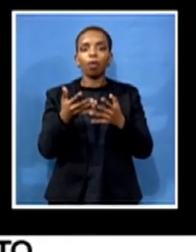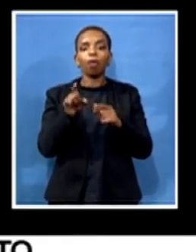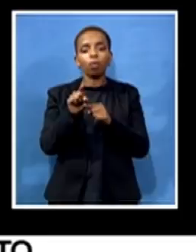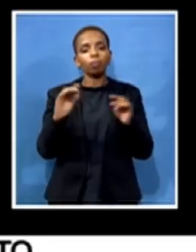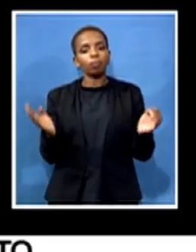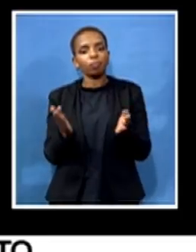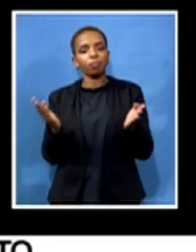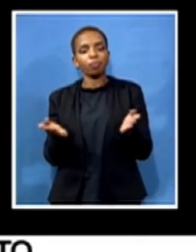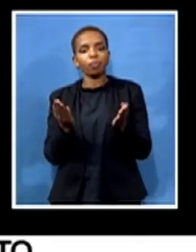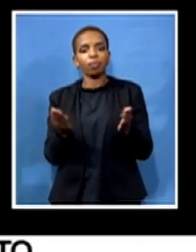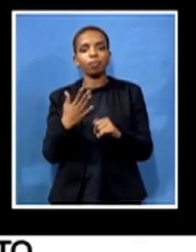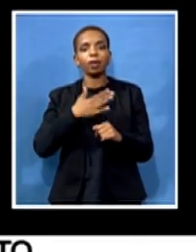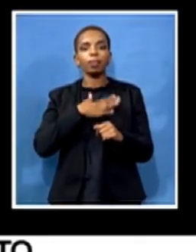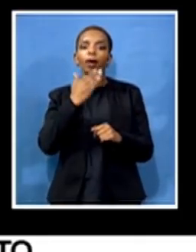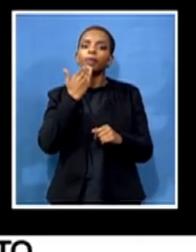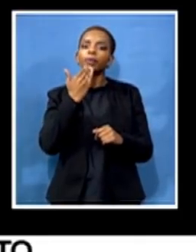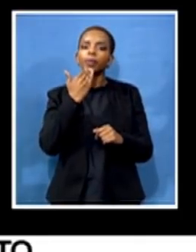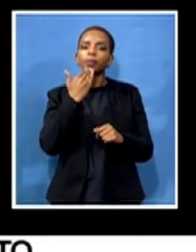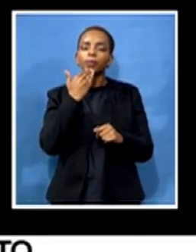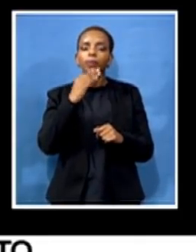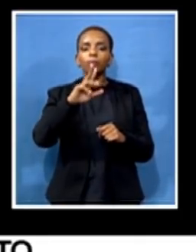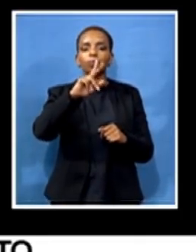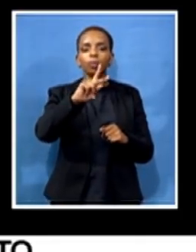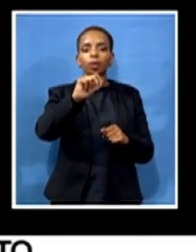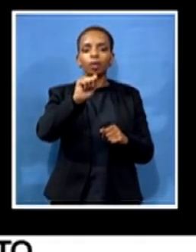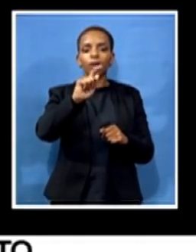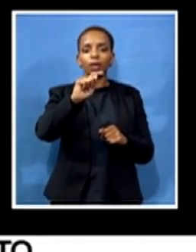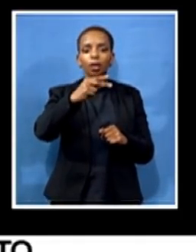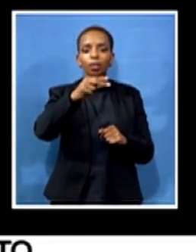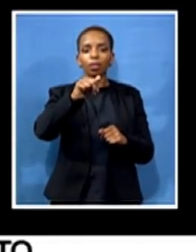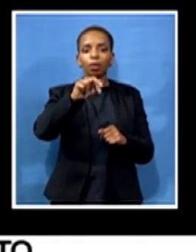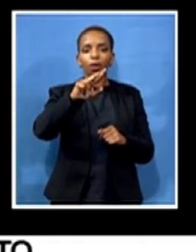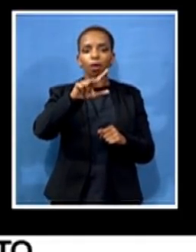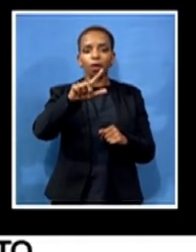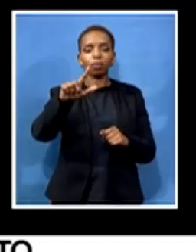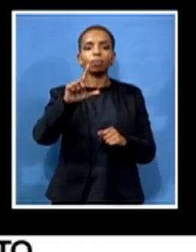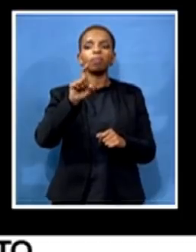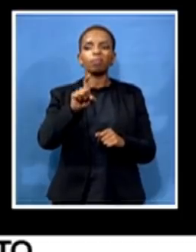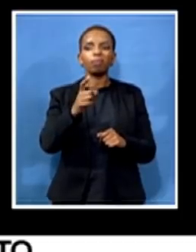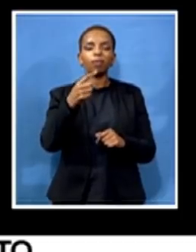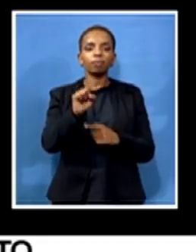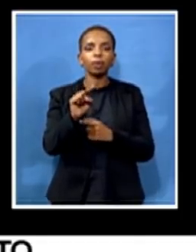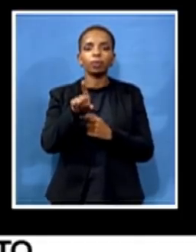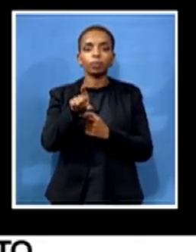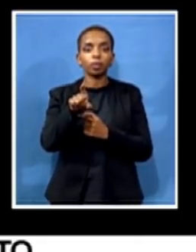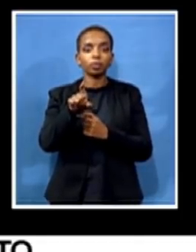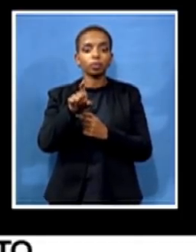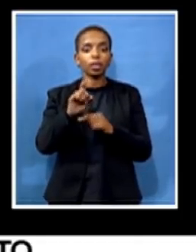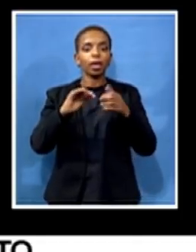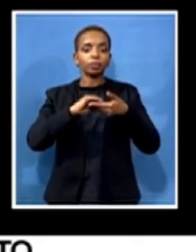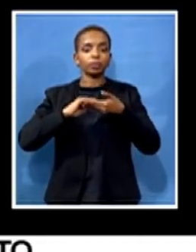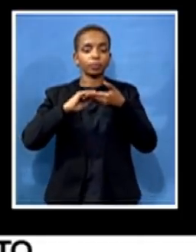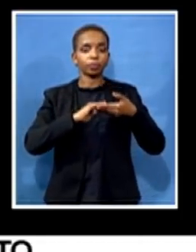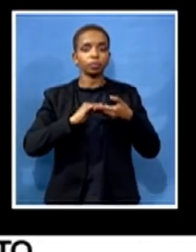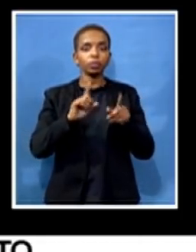Amilcar Cabral, the Marxist revolutionary socialist from Guinea-Bissau. This doctrine of